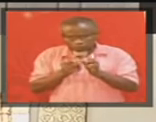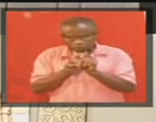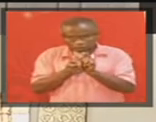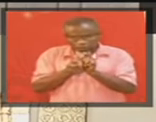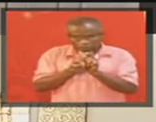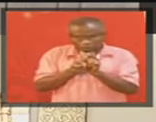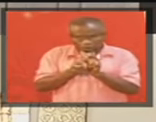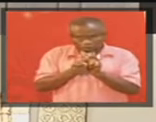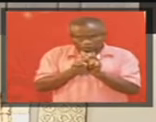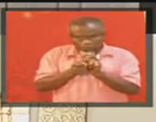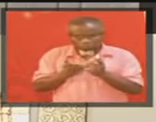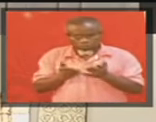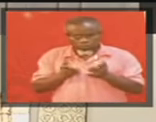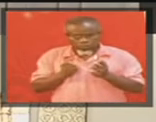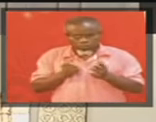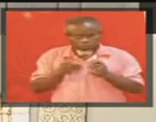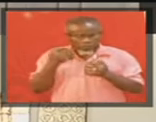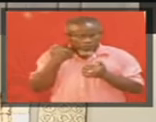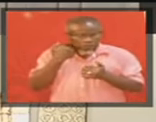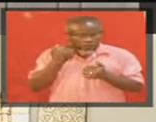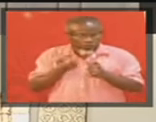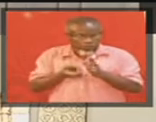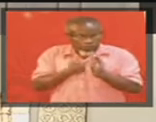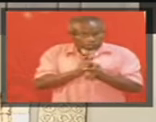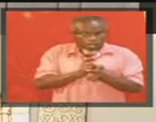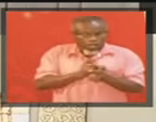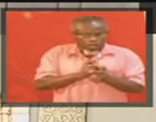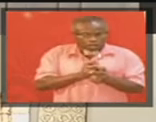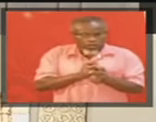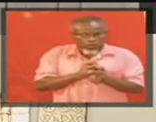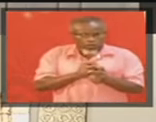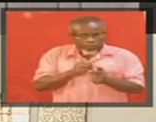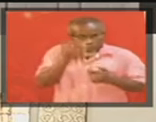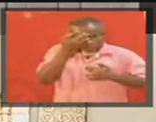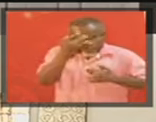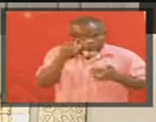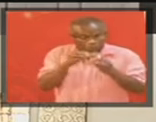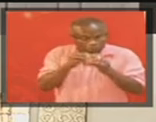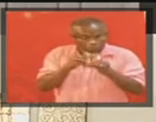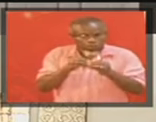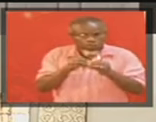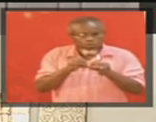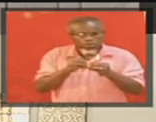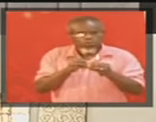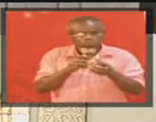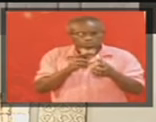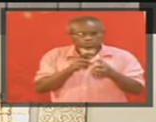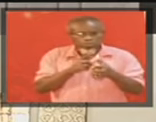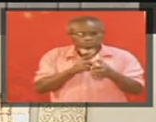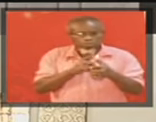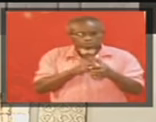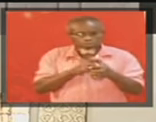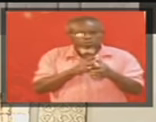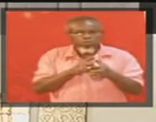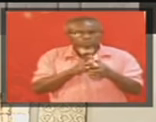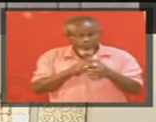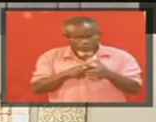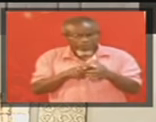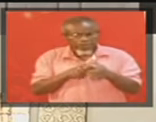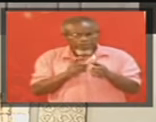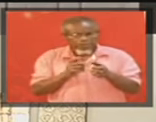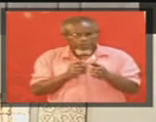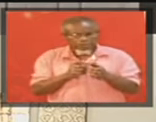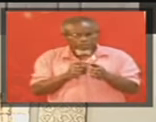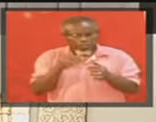to call the number that has been making contact with them, and if for some reason they can't get into that number, there is still